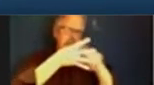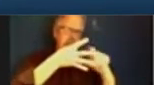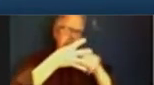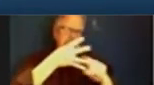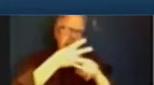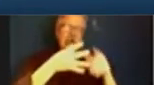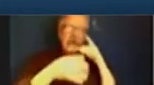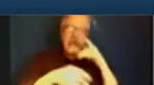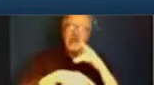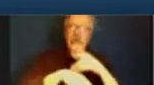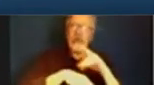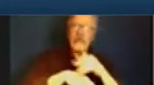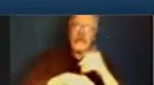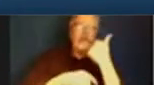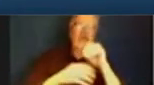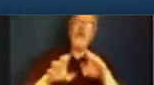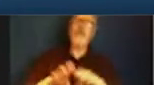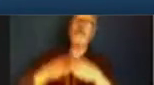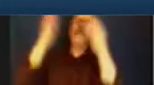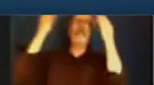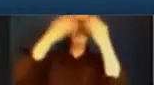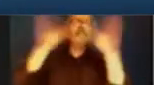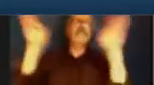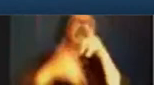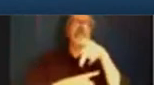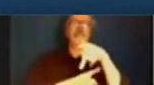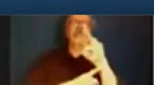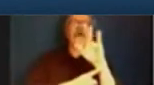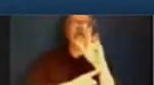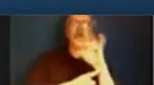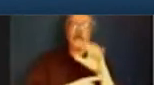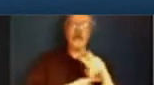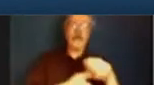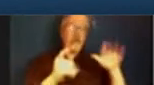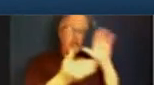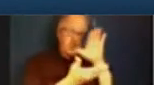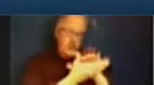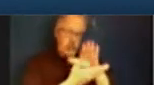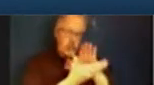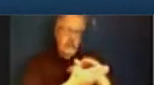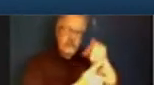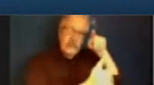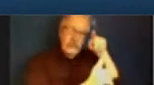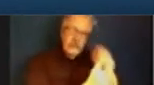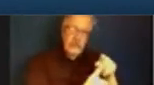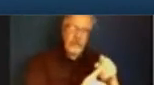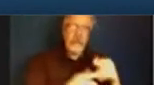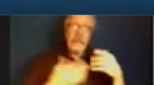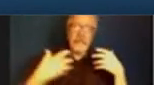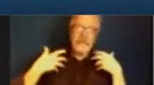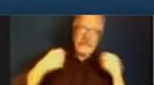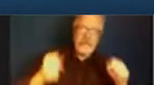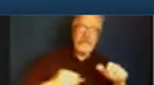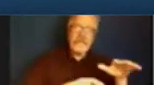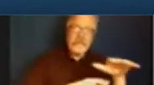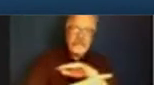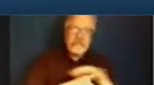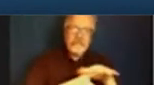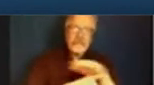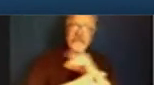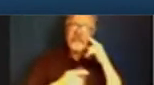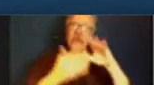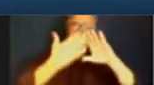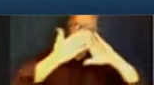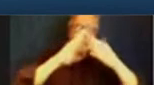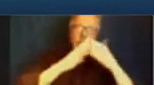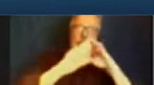that are going to schools or local public health or community-based organizations for distribution to their